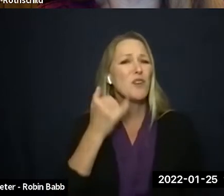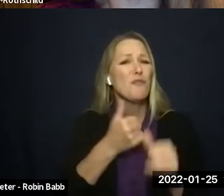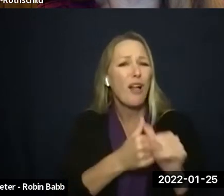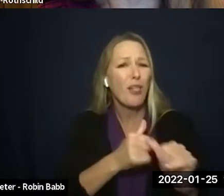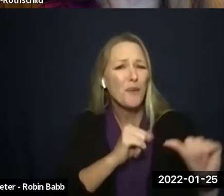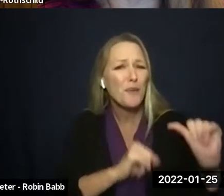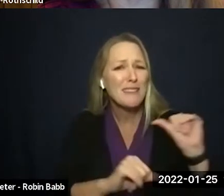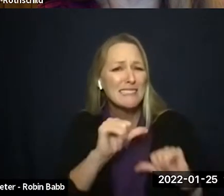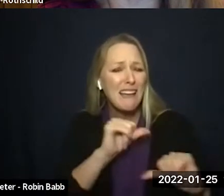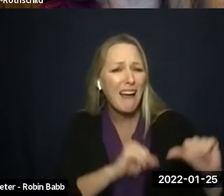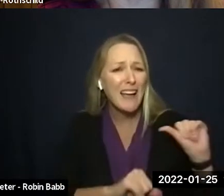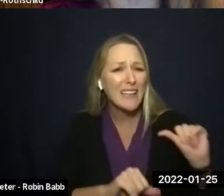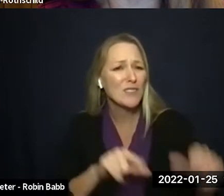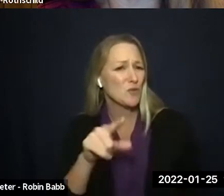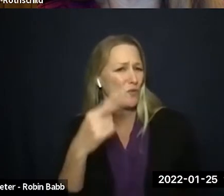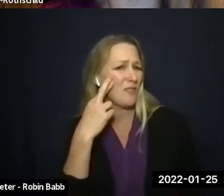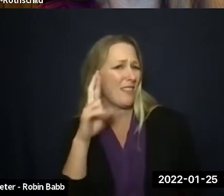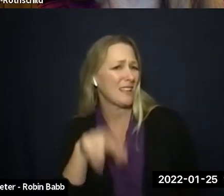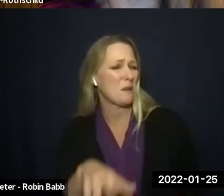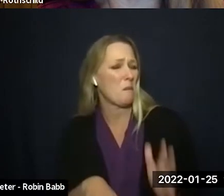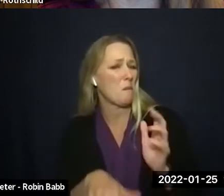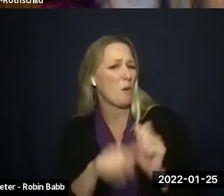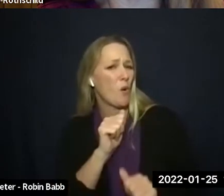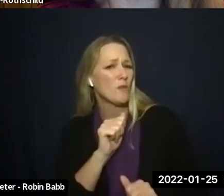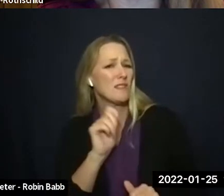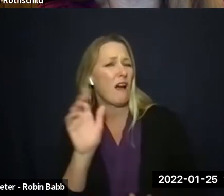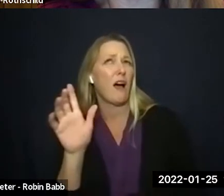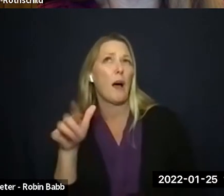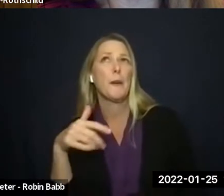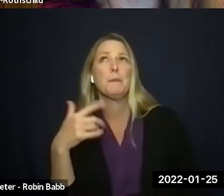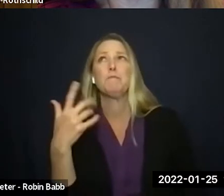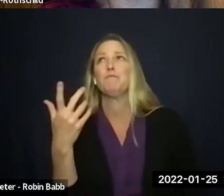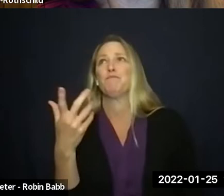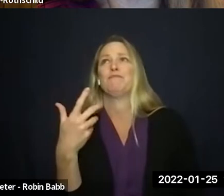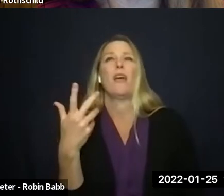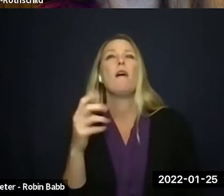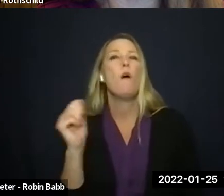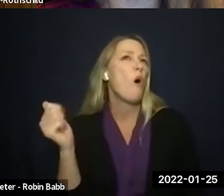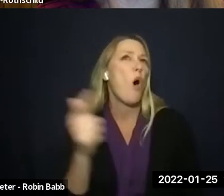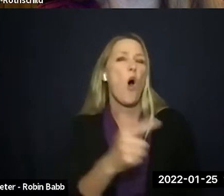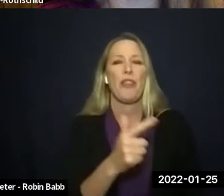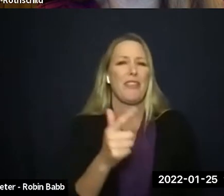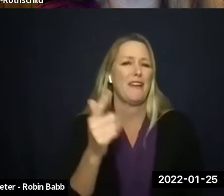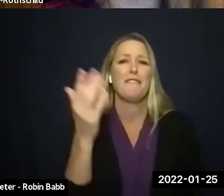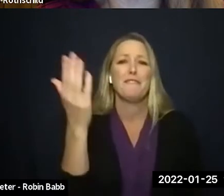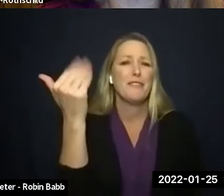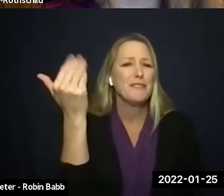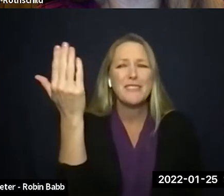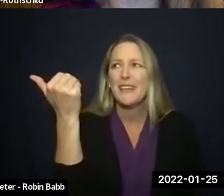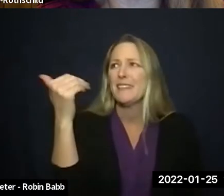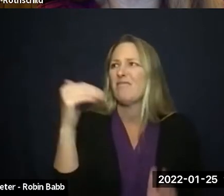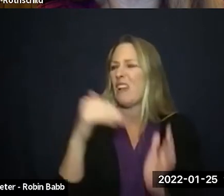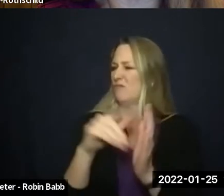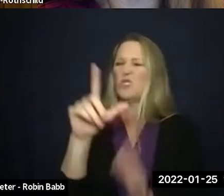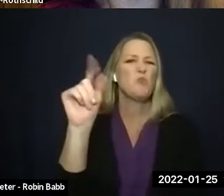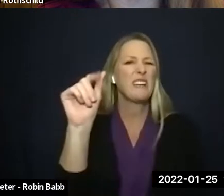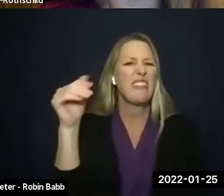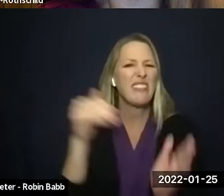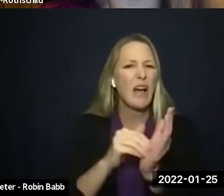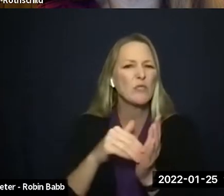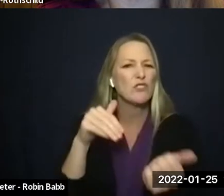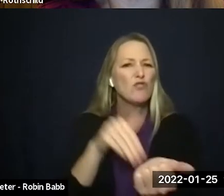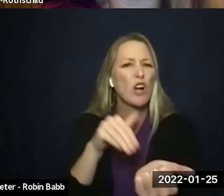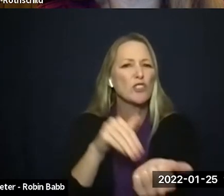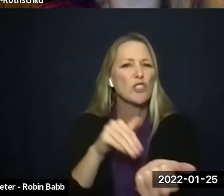realize most um the all the 15 000 20 000 doctors with the